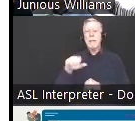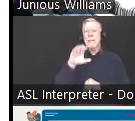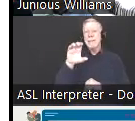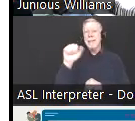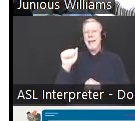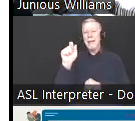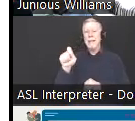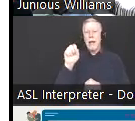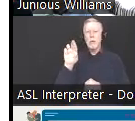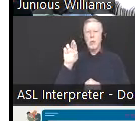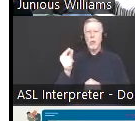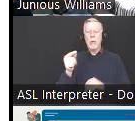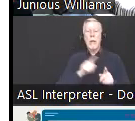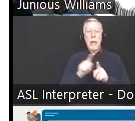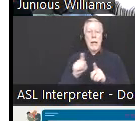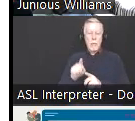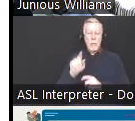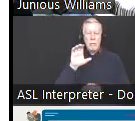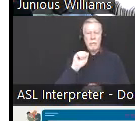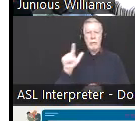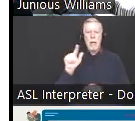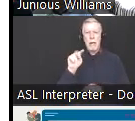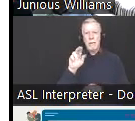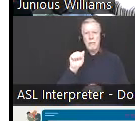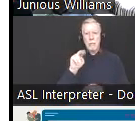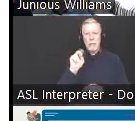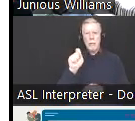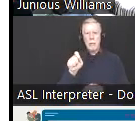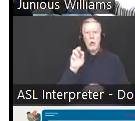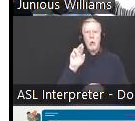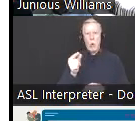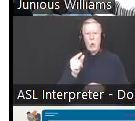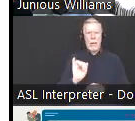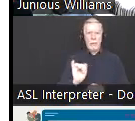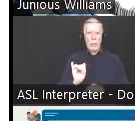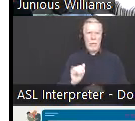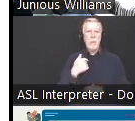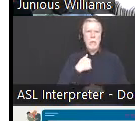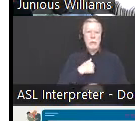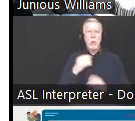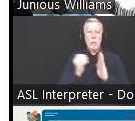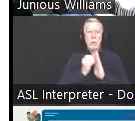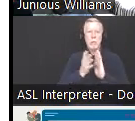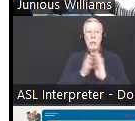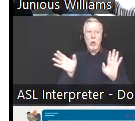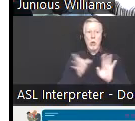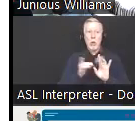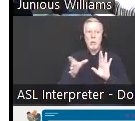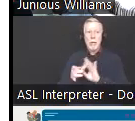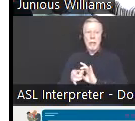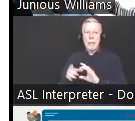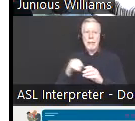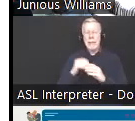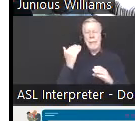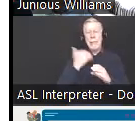strategiesca.org, and also caltrin.org as well. So we'll put those links in the email that you will